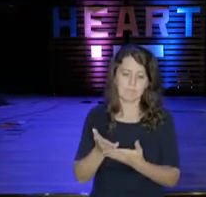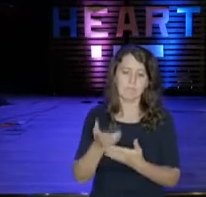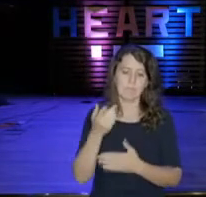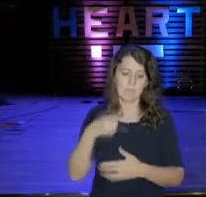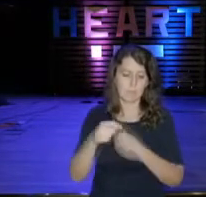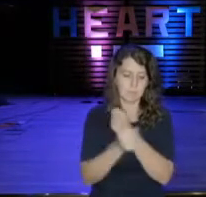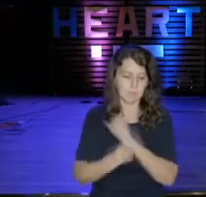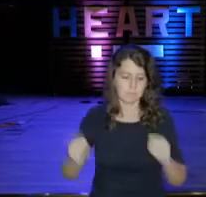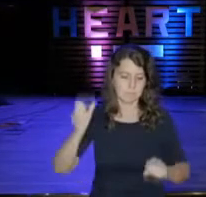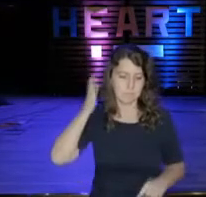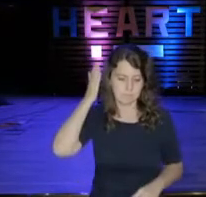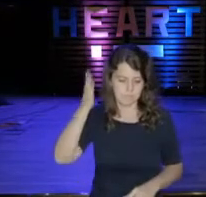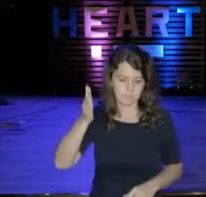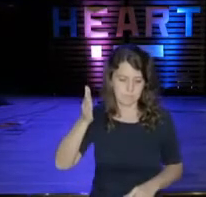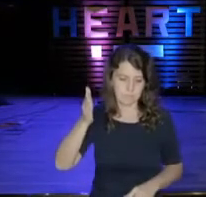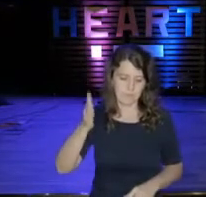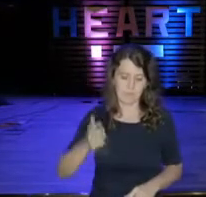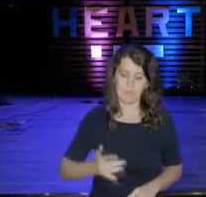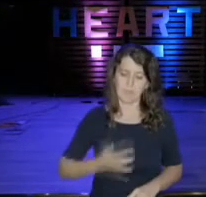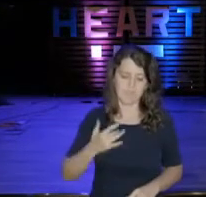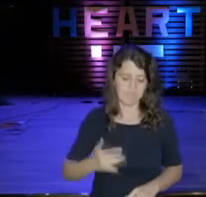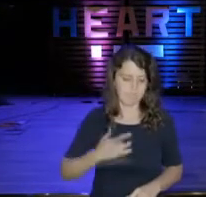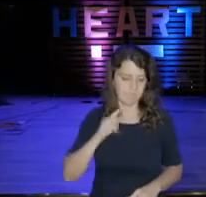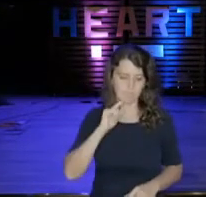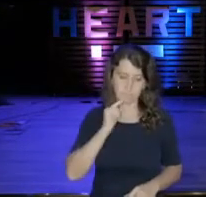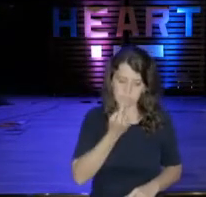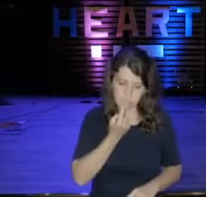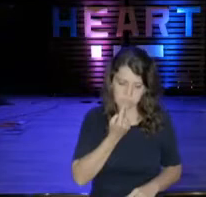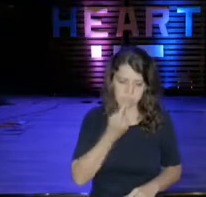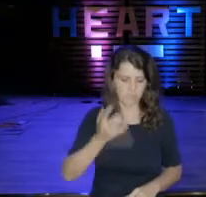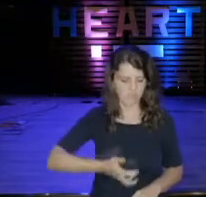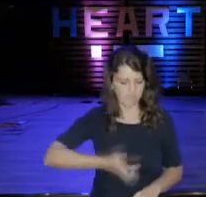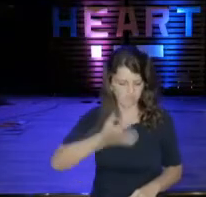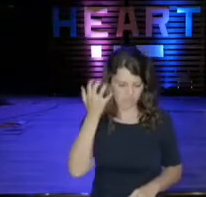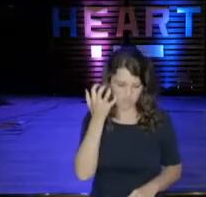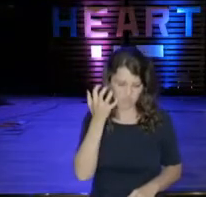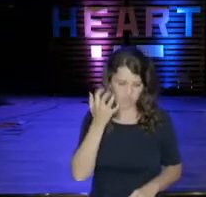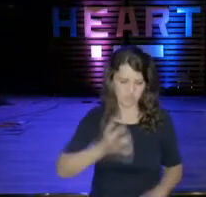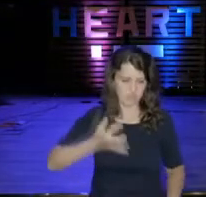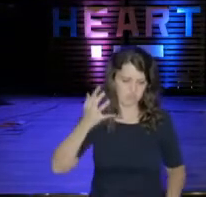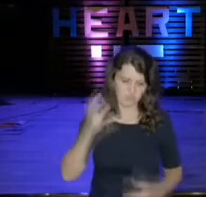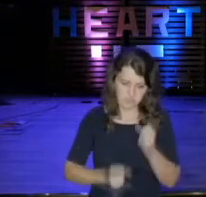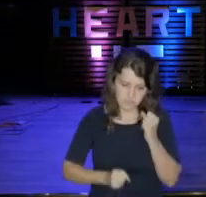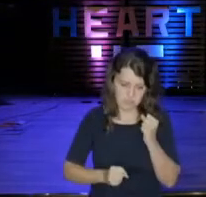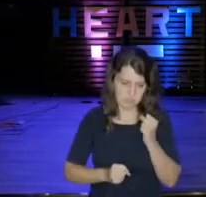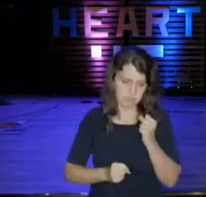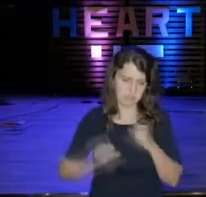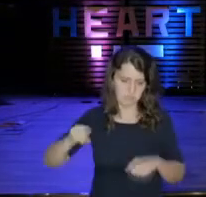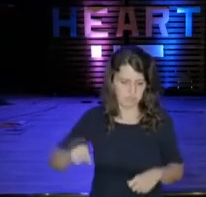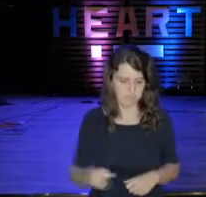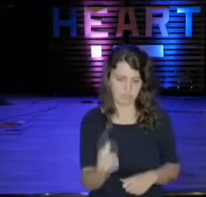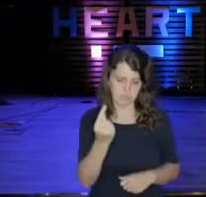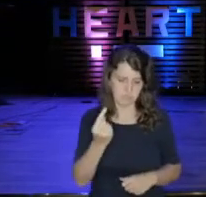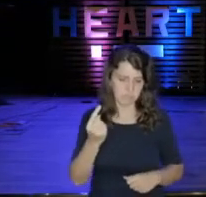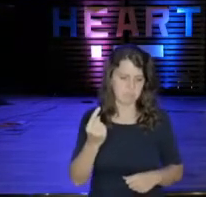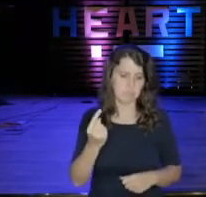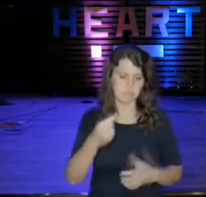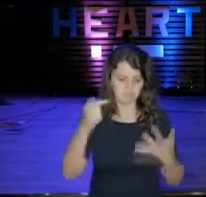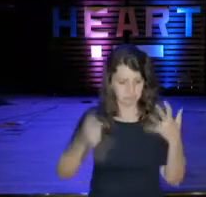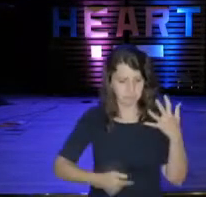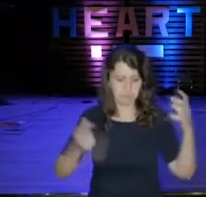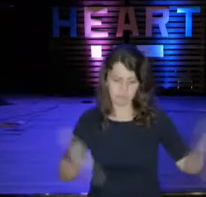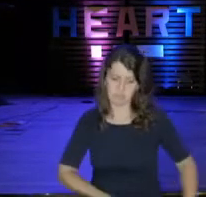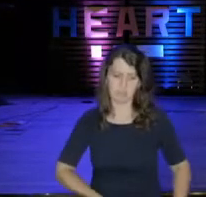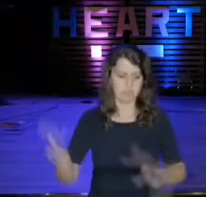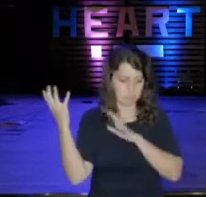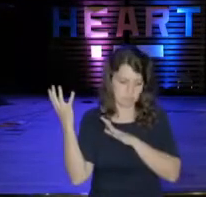day of redemption. Get rid of all bitterness, rage, anger, harsh words, and slander, as well as all types of